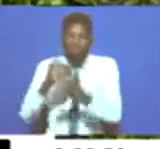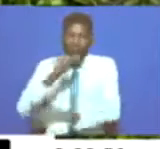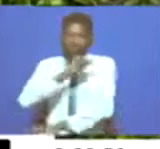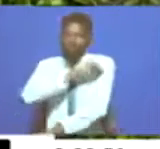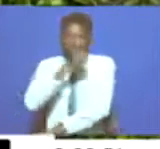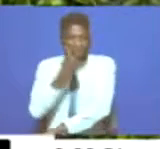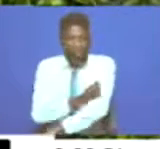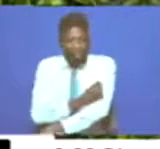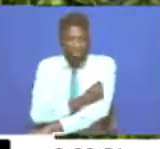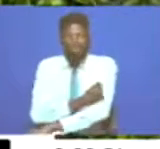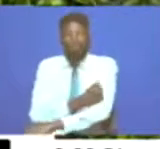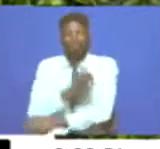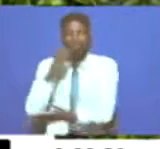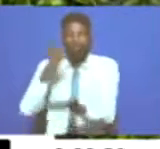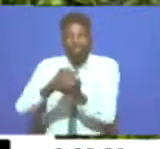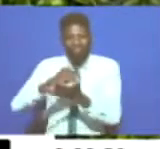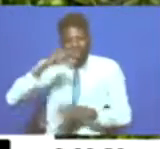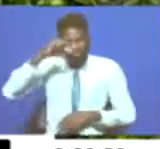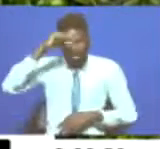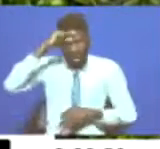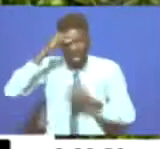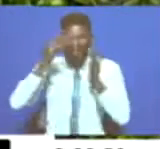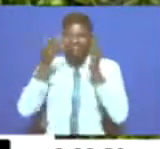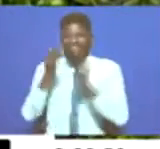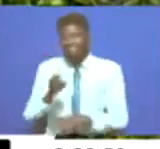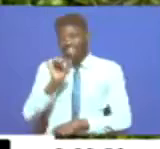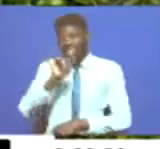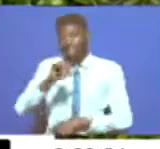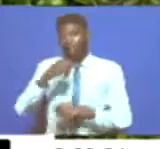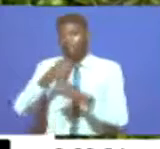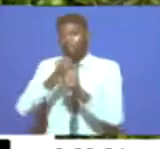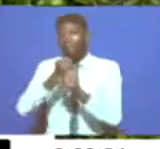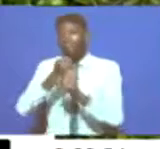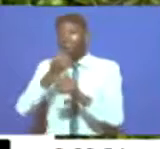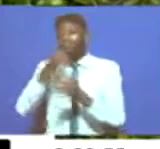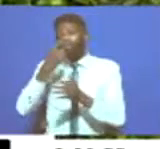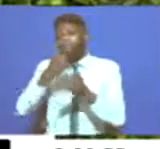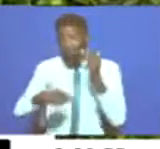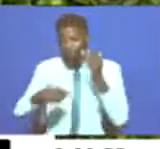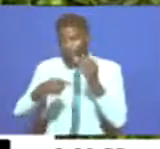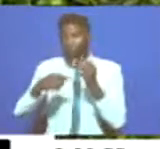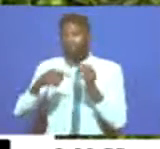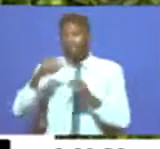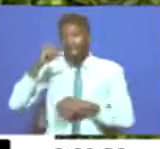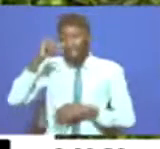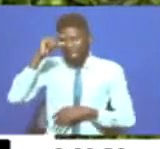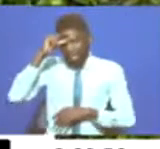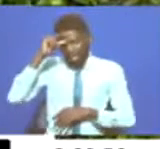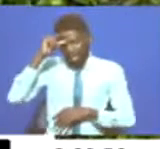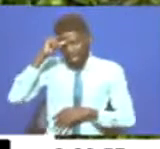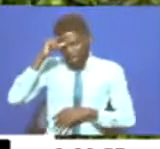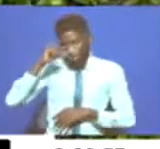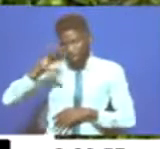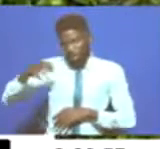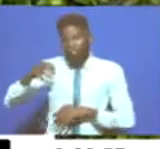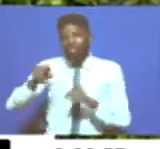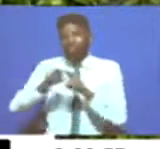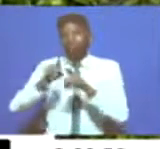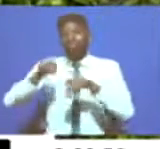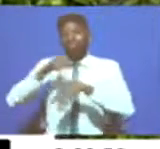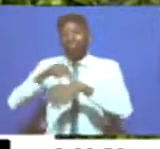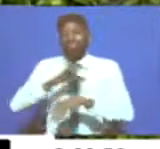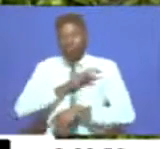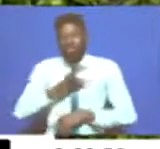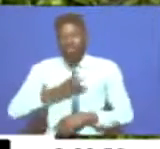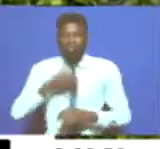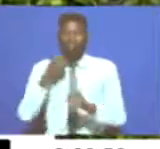the Office of Governor. And that necessitates the Intergovernmental Relations Technical Committee under an interagency platform led by